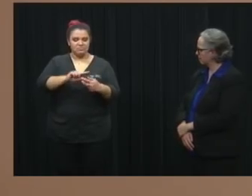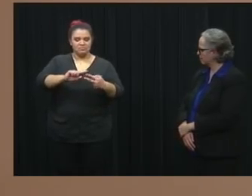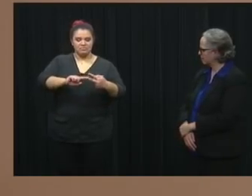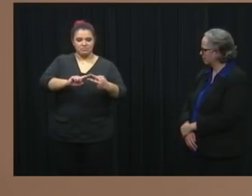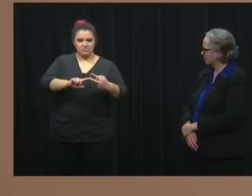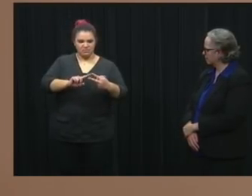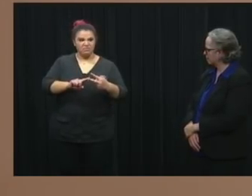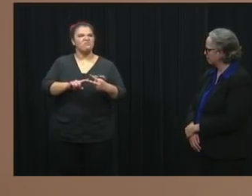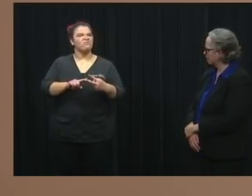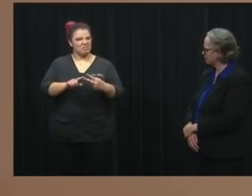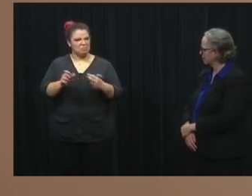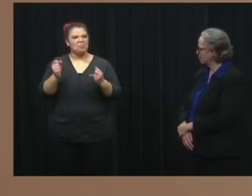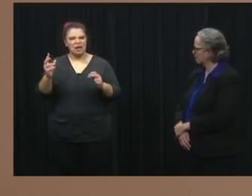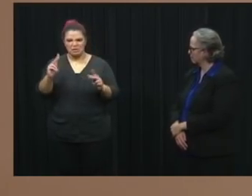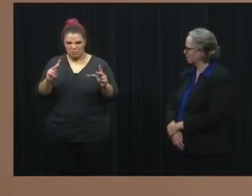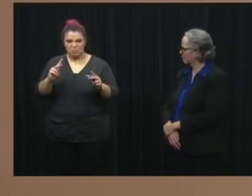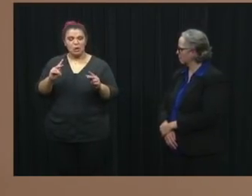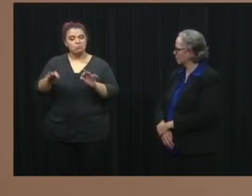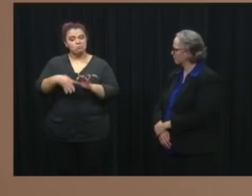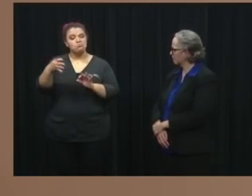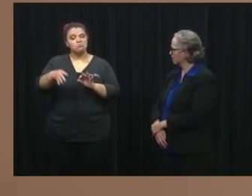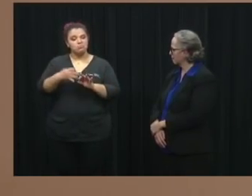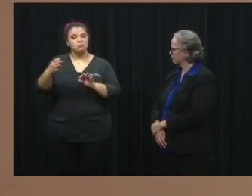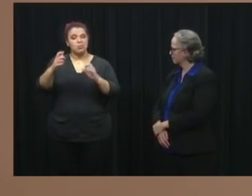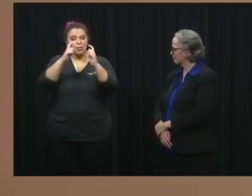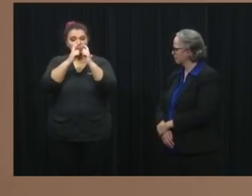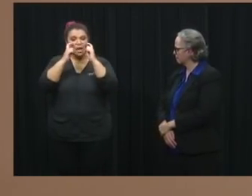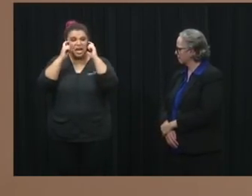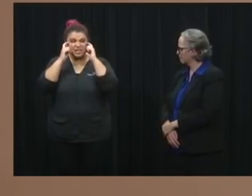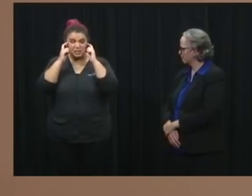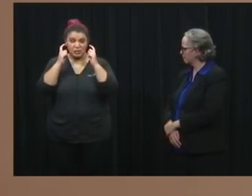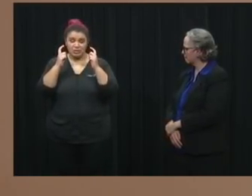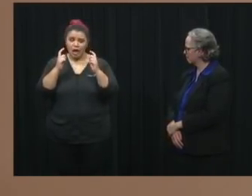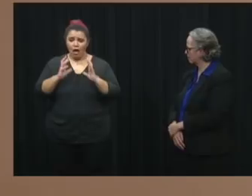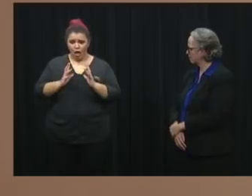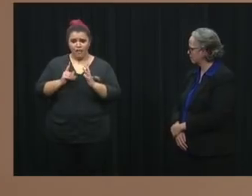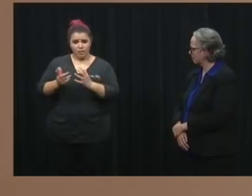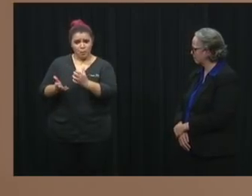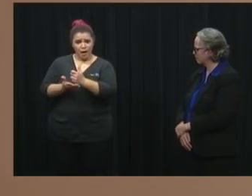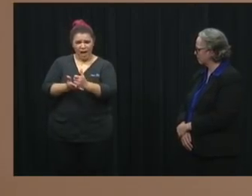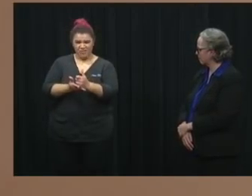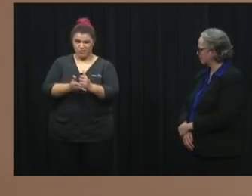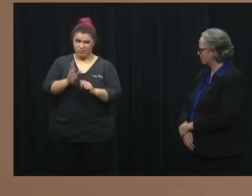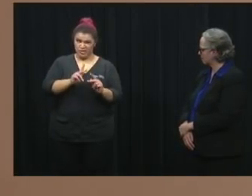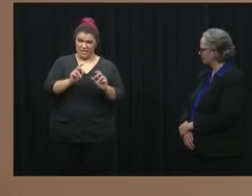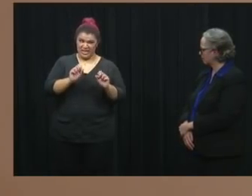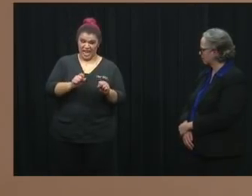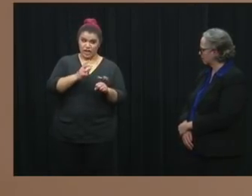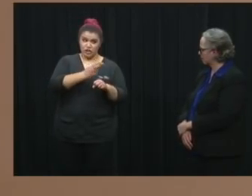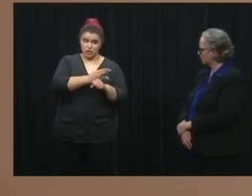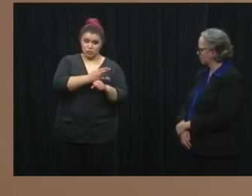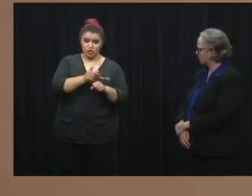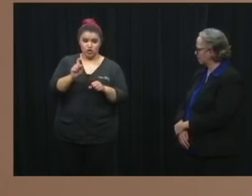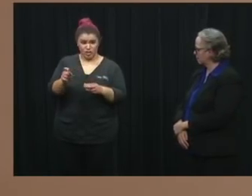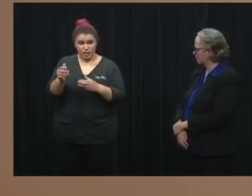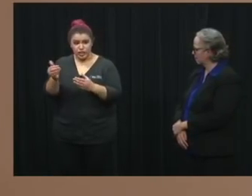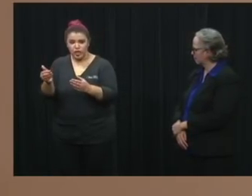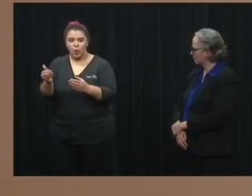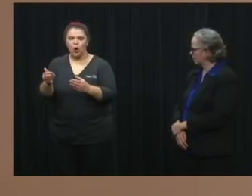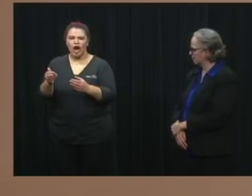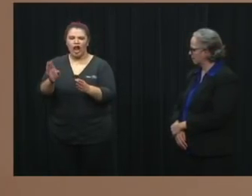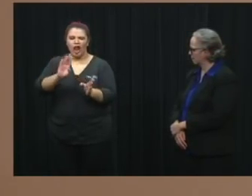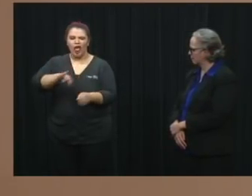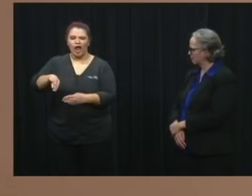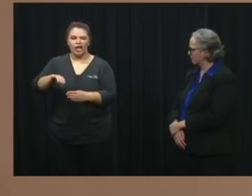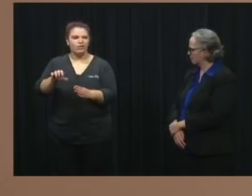great to see them wanting to help. Can people actually use those masks, or should they be spending their time doing other things? Yeah. So